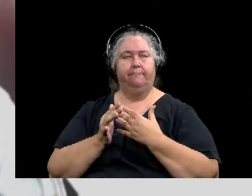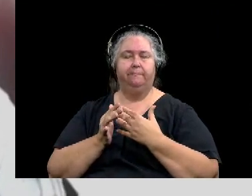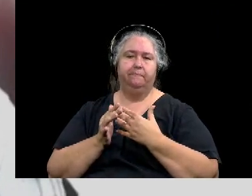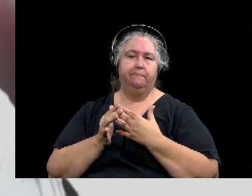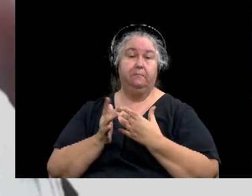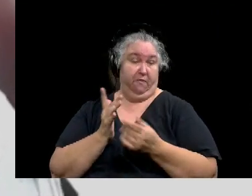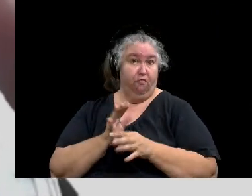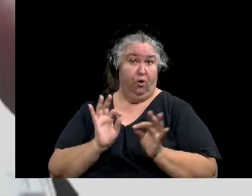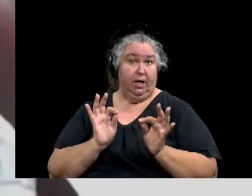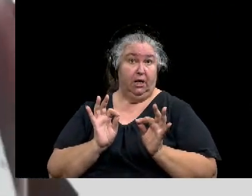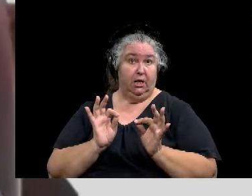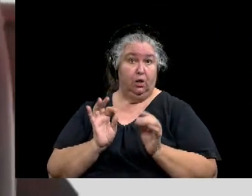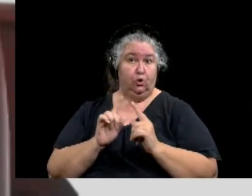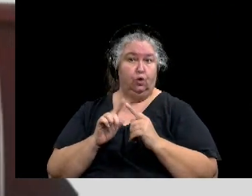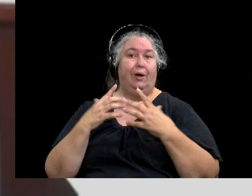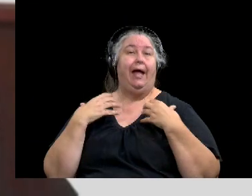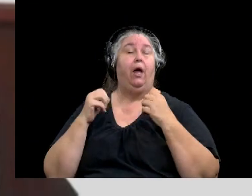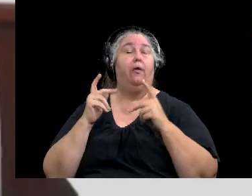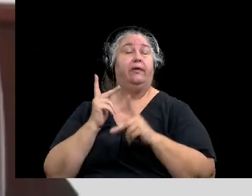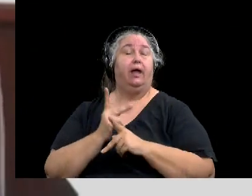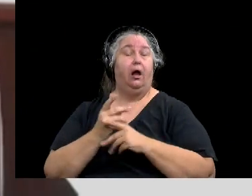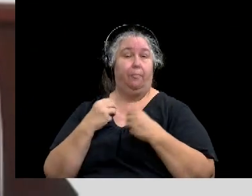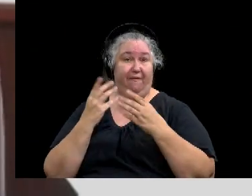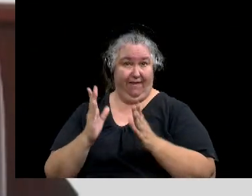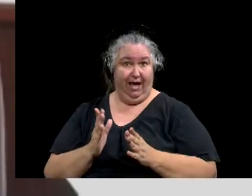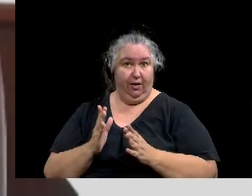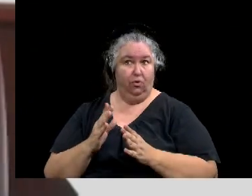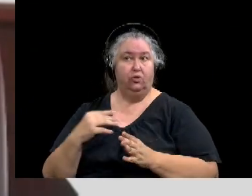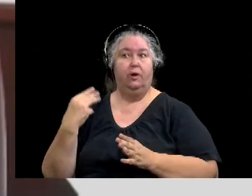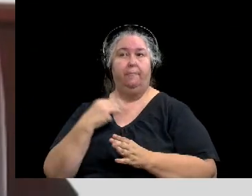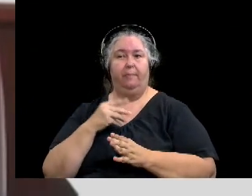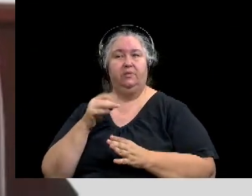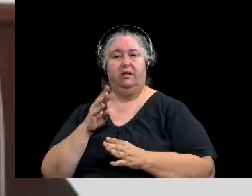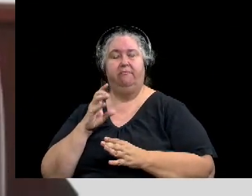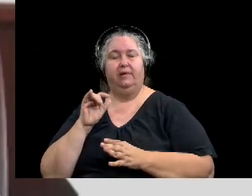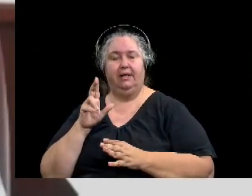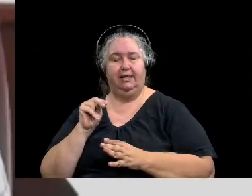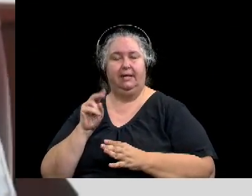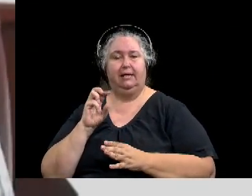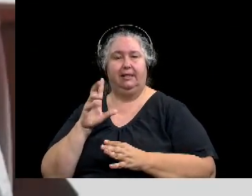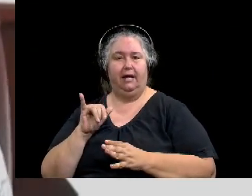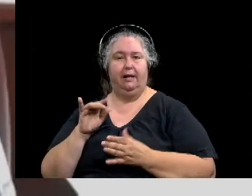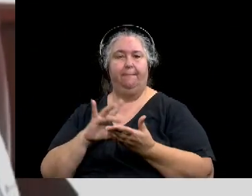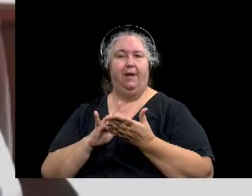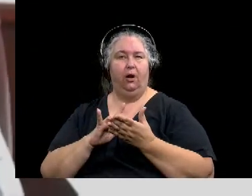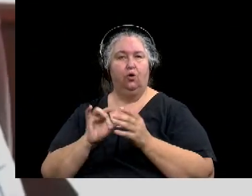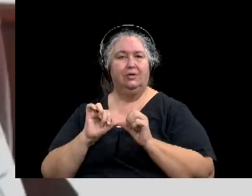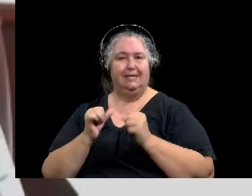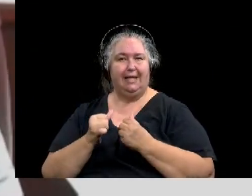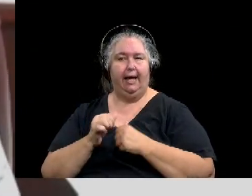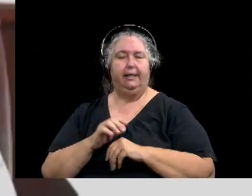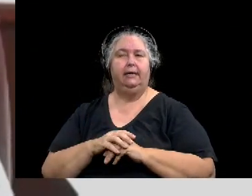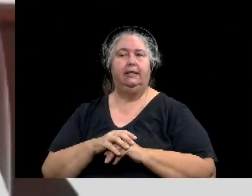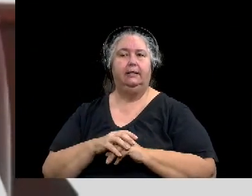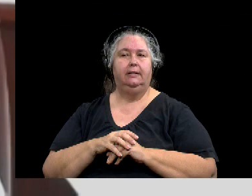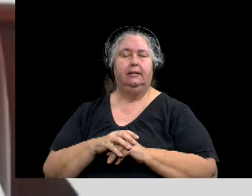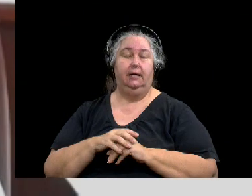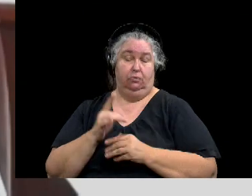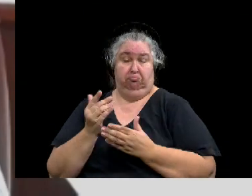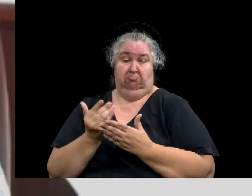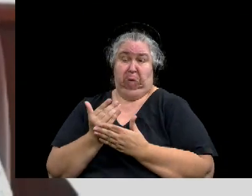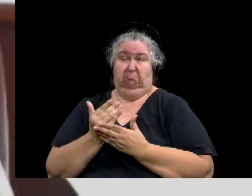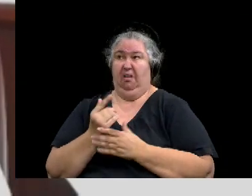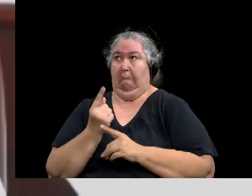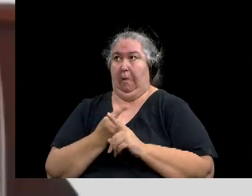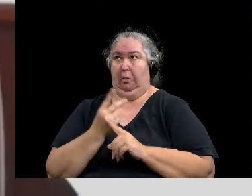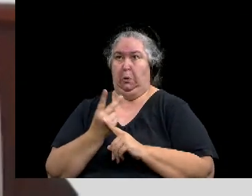free to healthcare providers who are members of the McLennan County Medical Society. And it's fairly new. It's a month or two